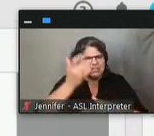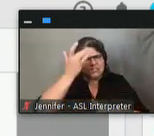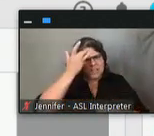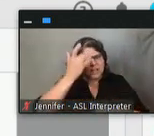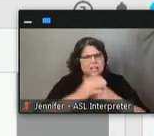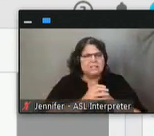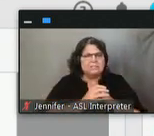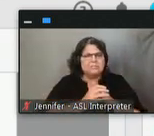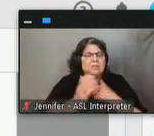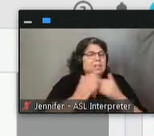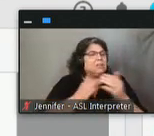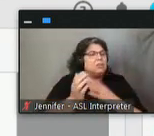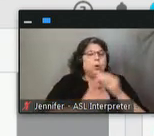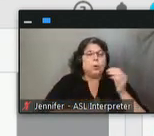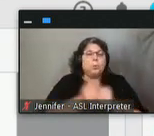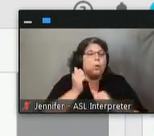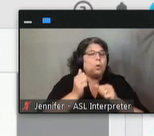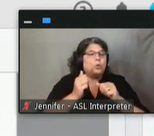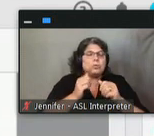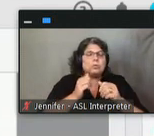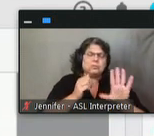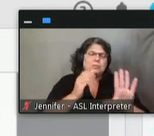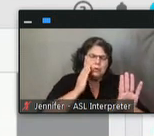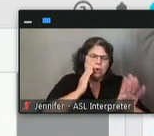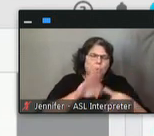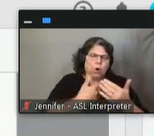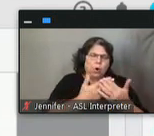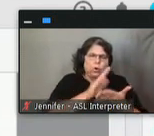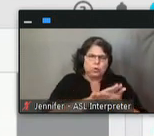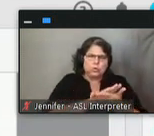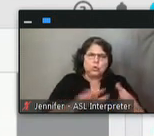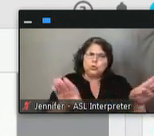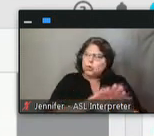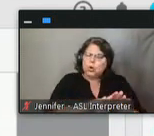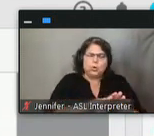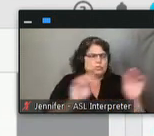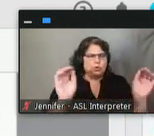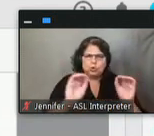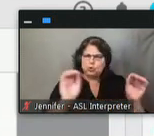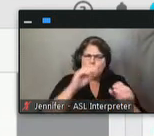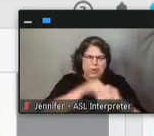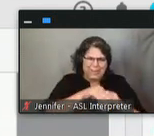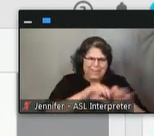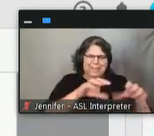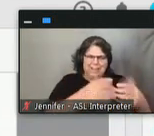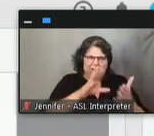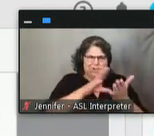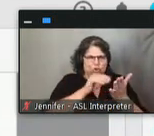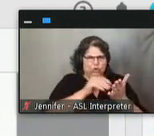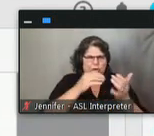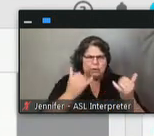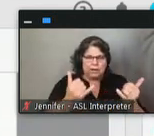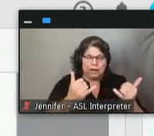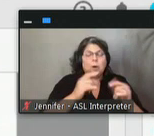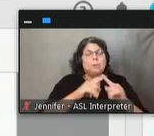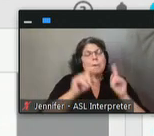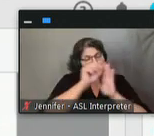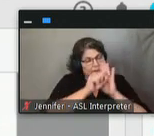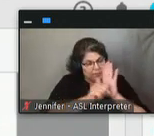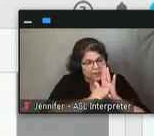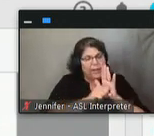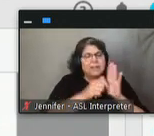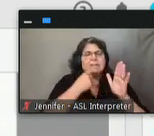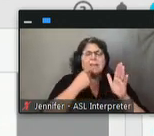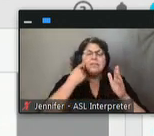the majority, as you know, all schools are closed for in-person learning at this time. However, you know, the state has had a provision for child